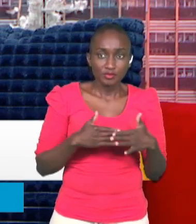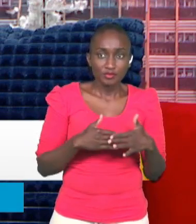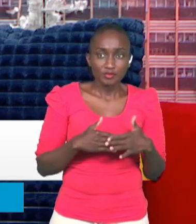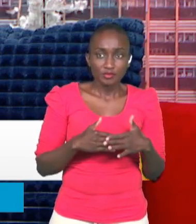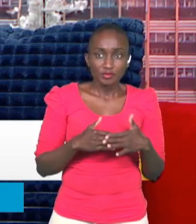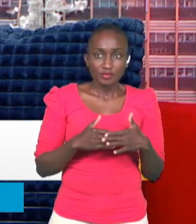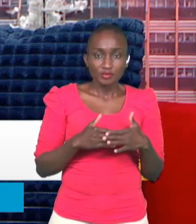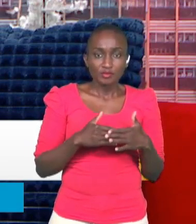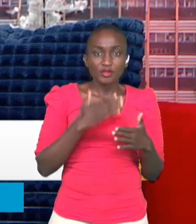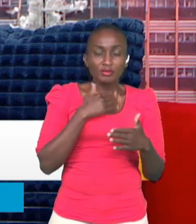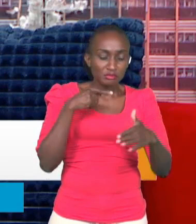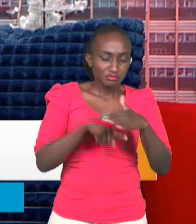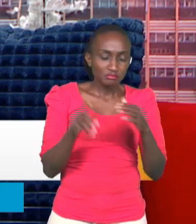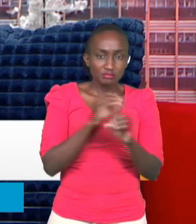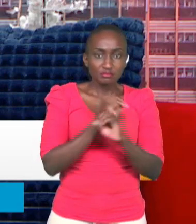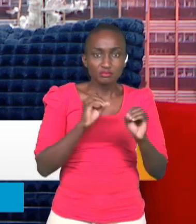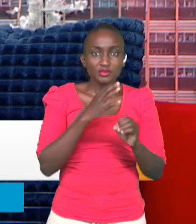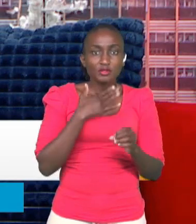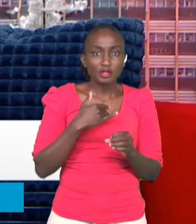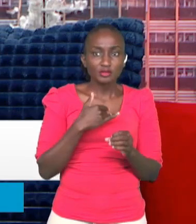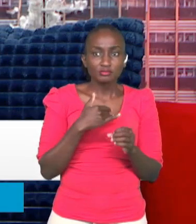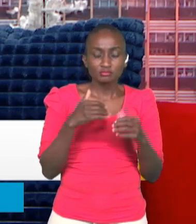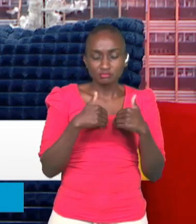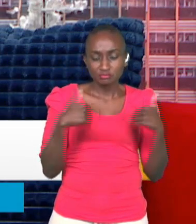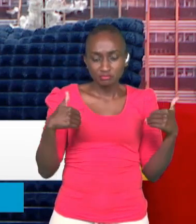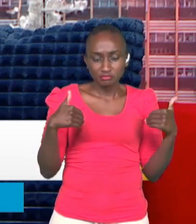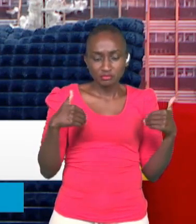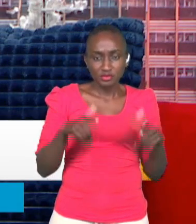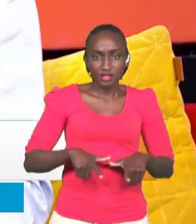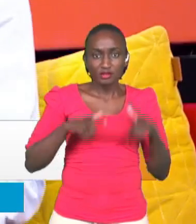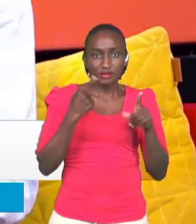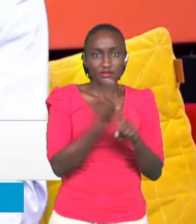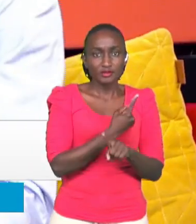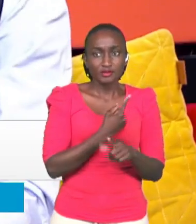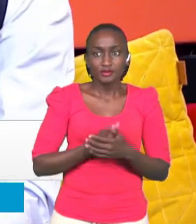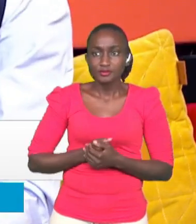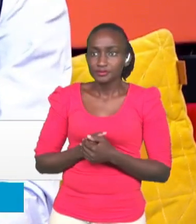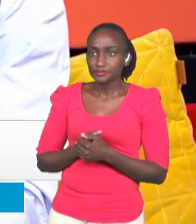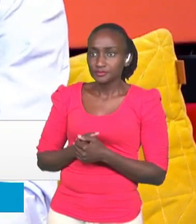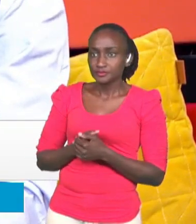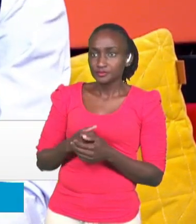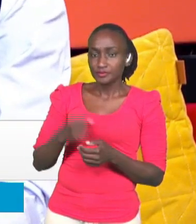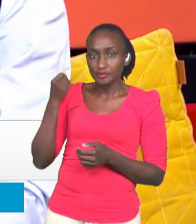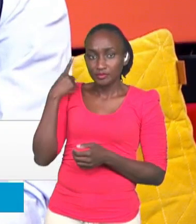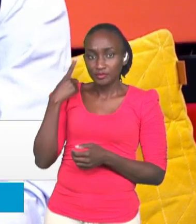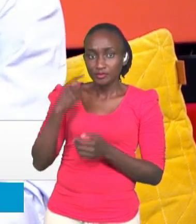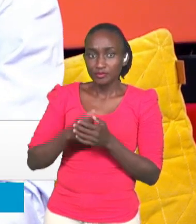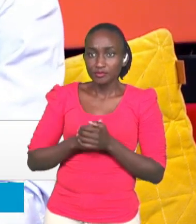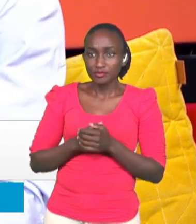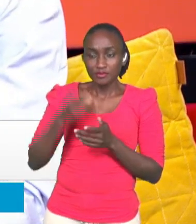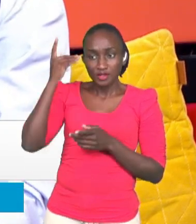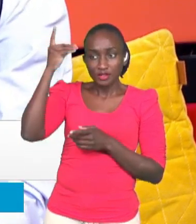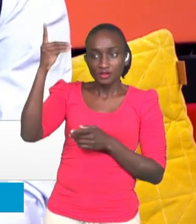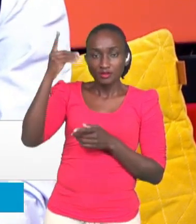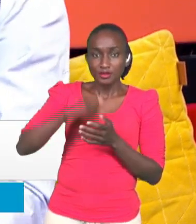rather go into. Yeah. They would rather just want to separate. Okay. Do you think, I understand this kind of just a dream, a